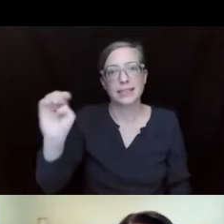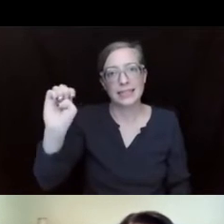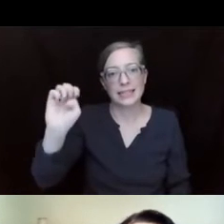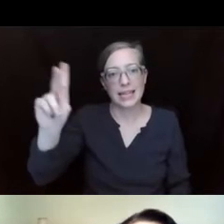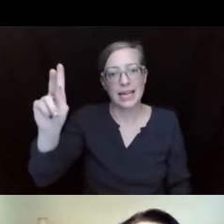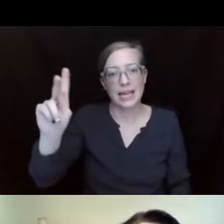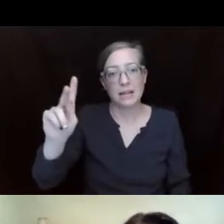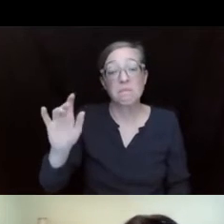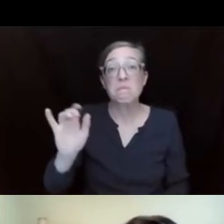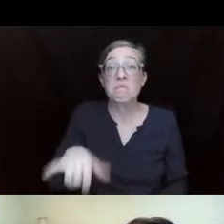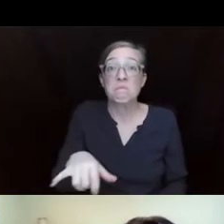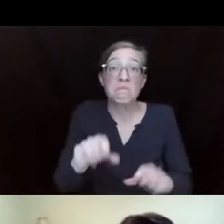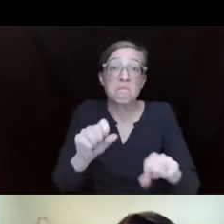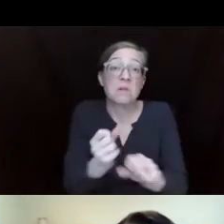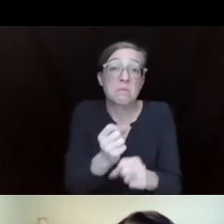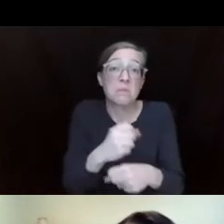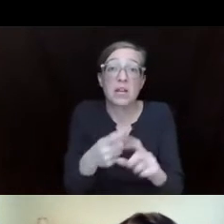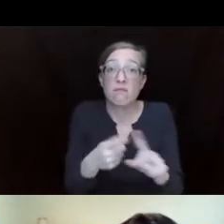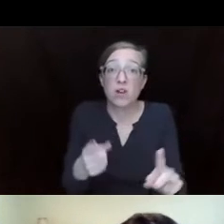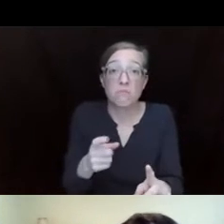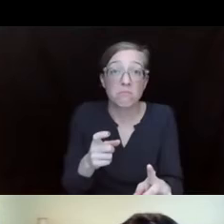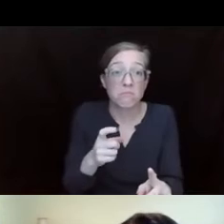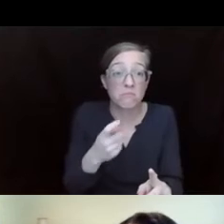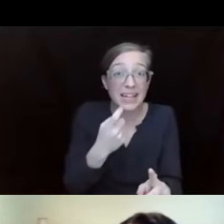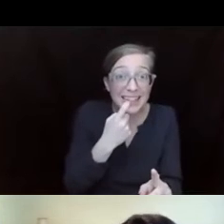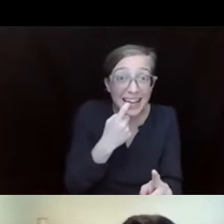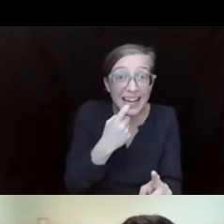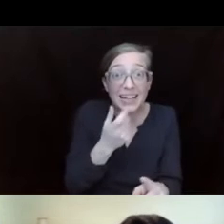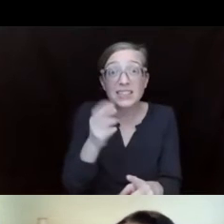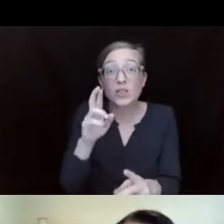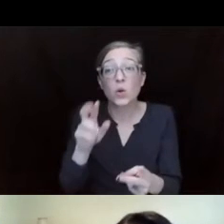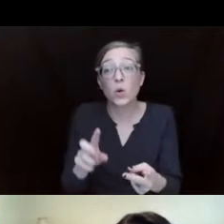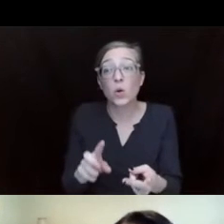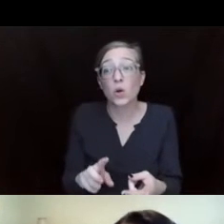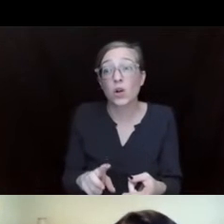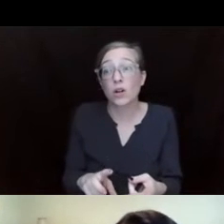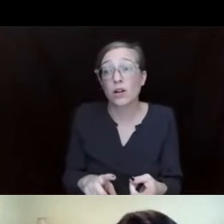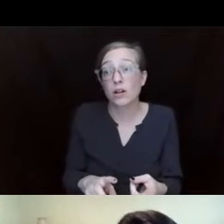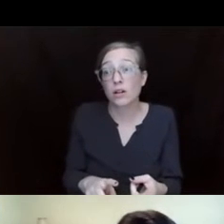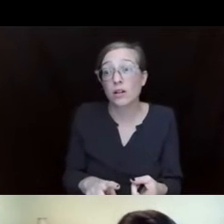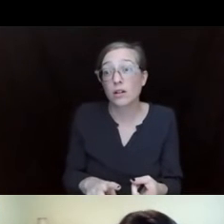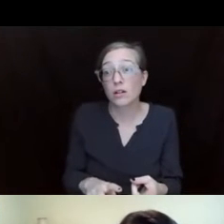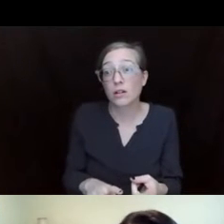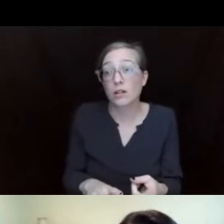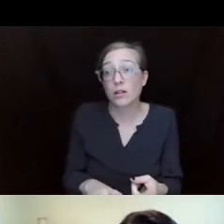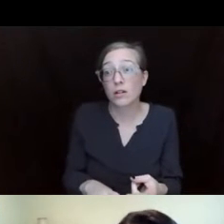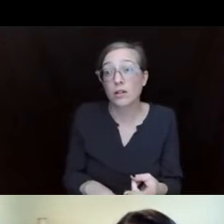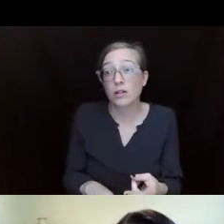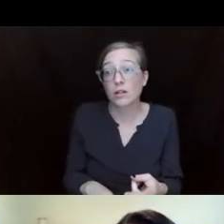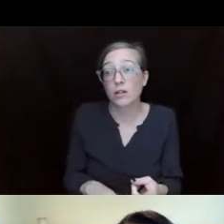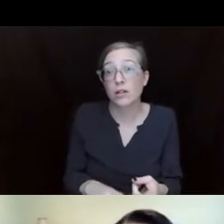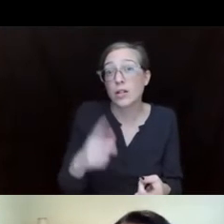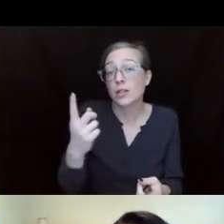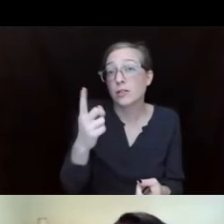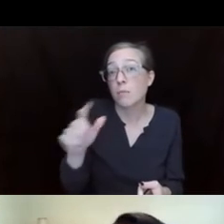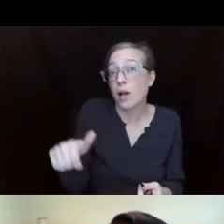made of glass or polymeric material like PDMS, polydimethylsiloxane. And what is that is